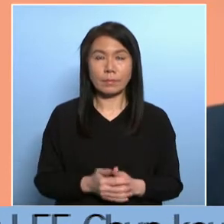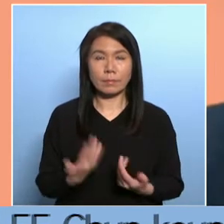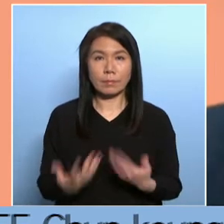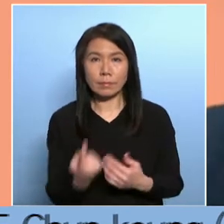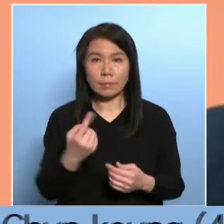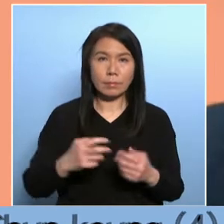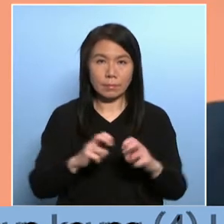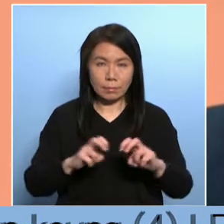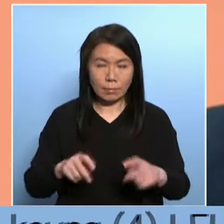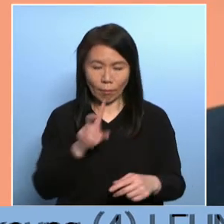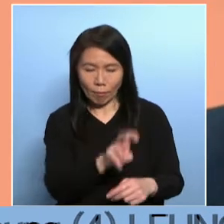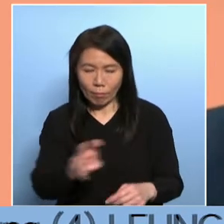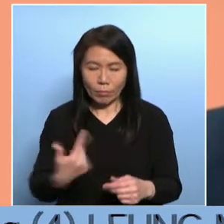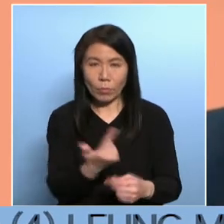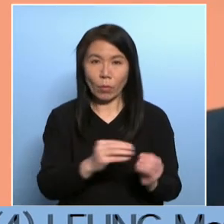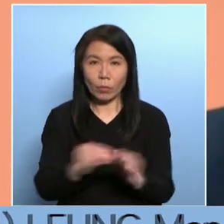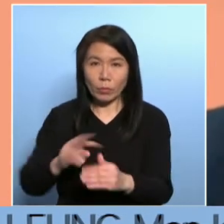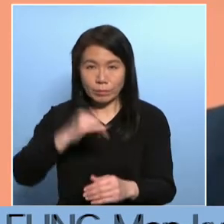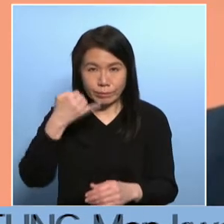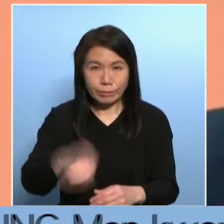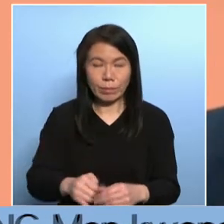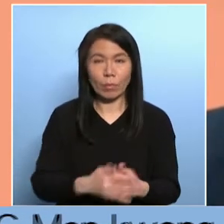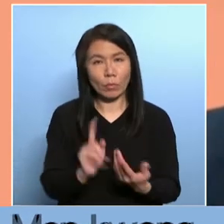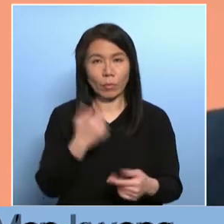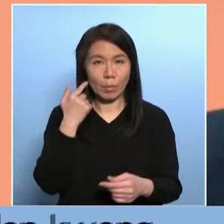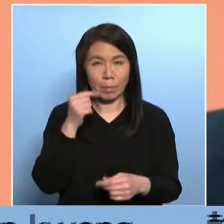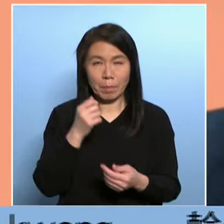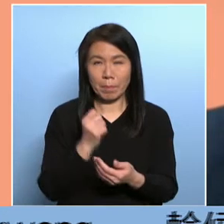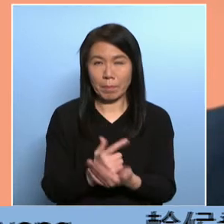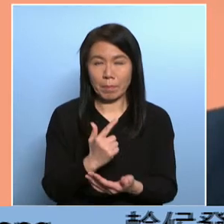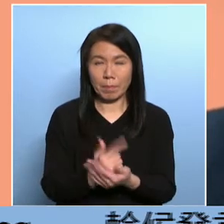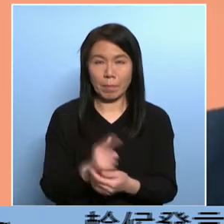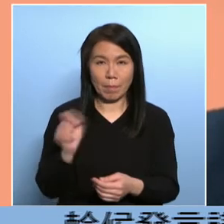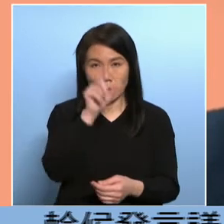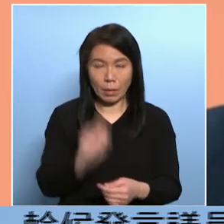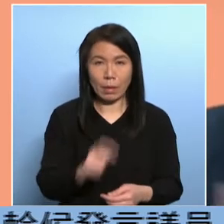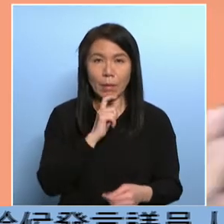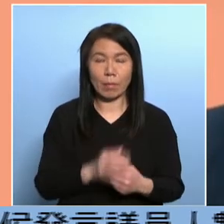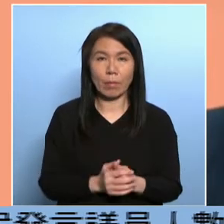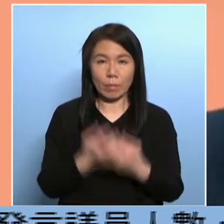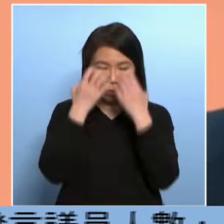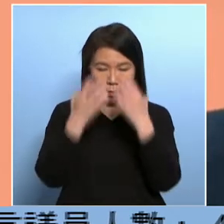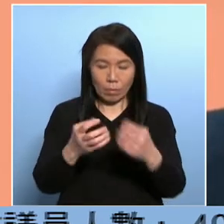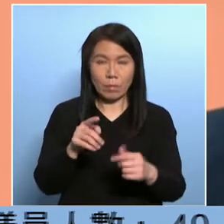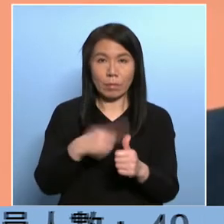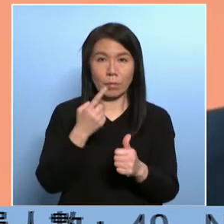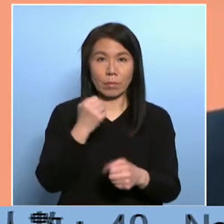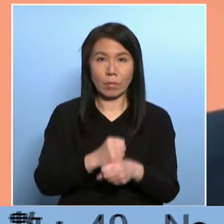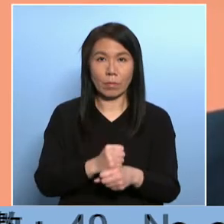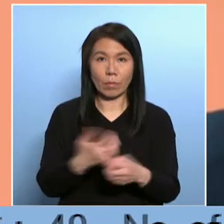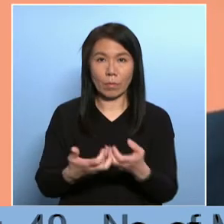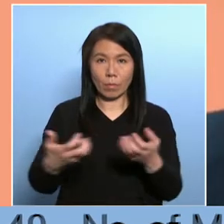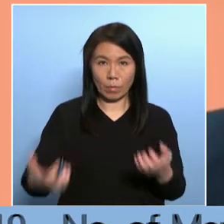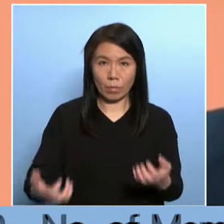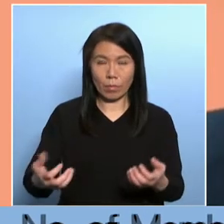We have to have these facilities. Otherwise, no matter how much you boost your testing capacities, you cannot remove the